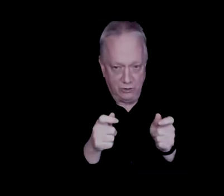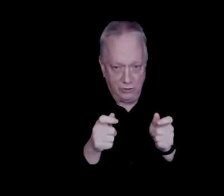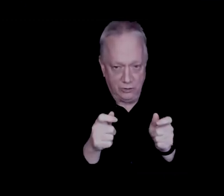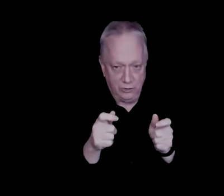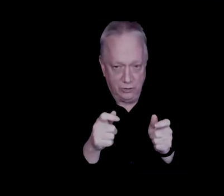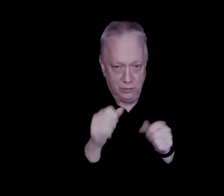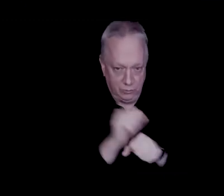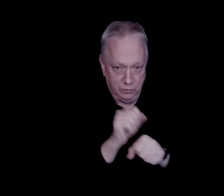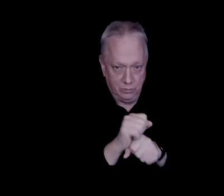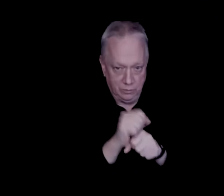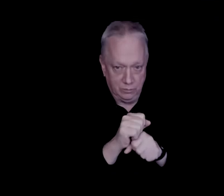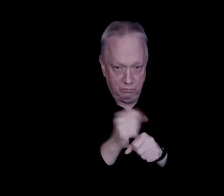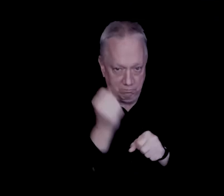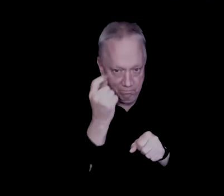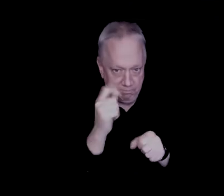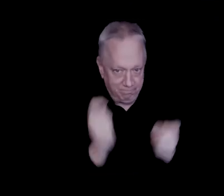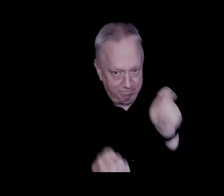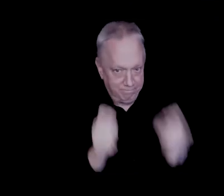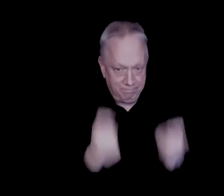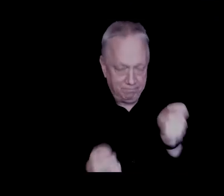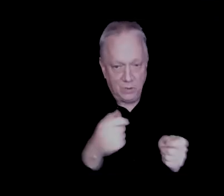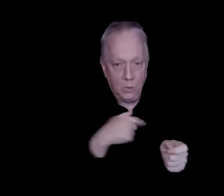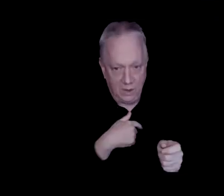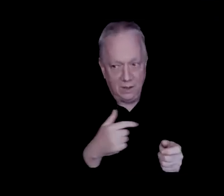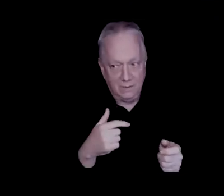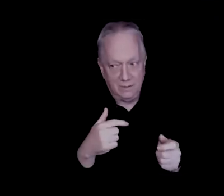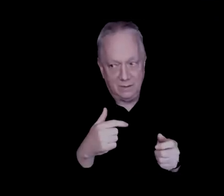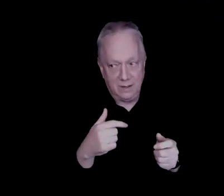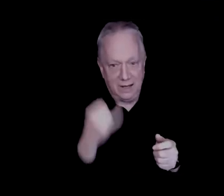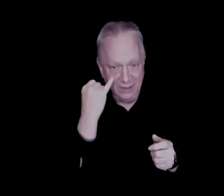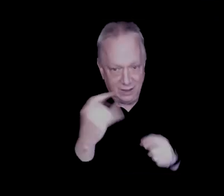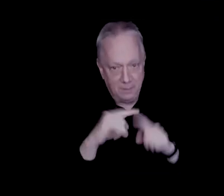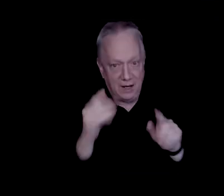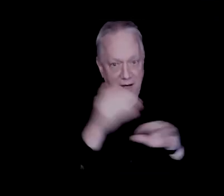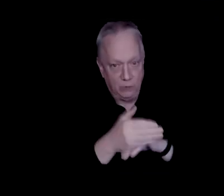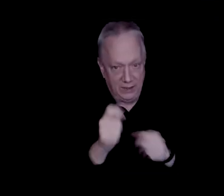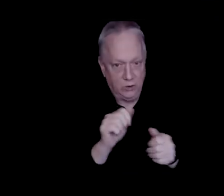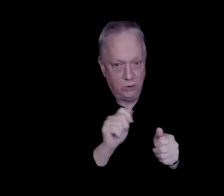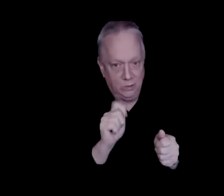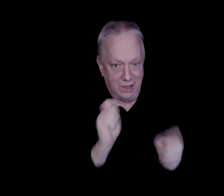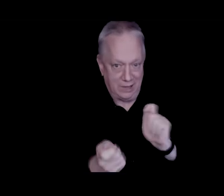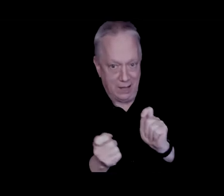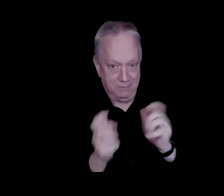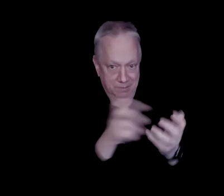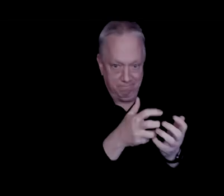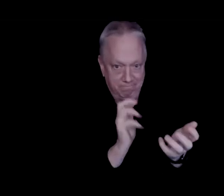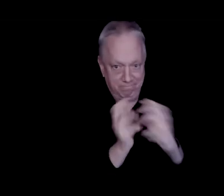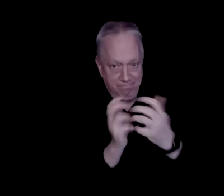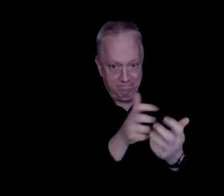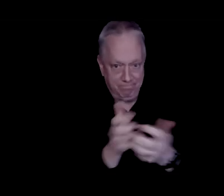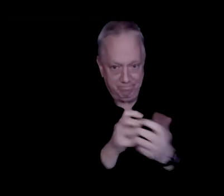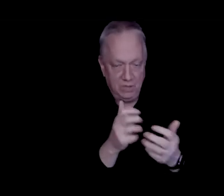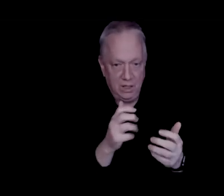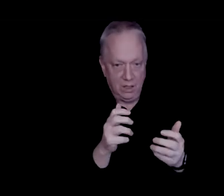so we have an idea, but after we need to adapt. As in